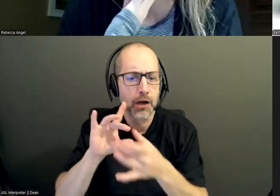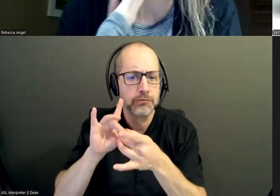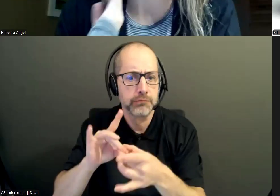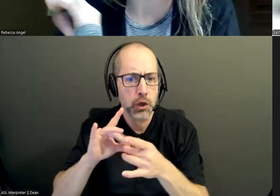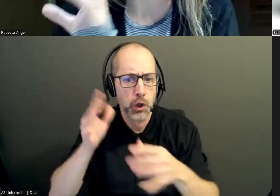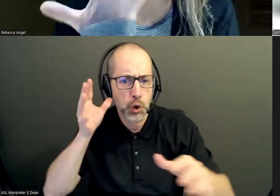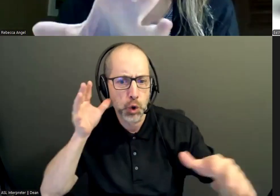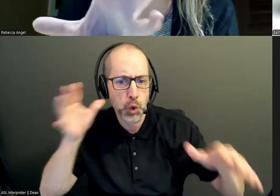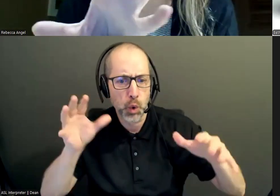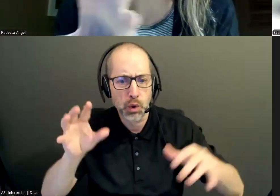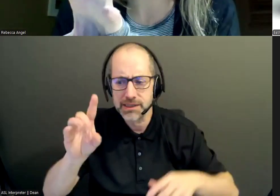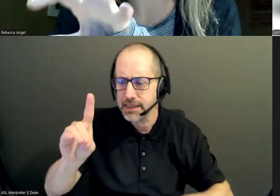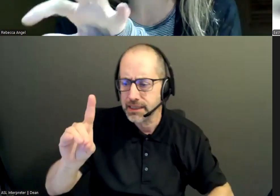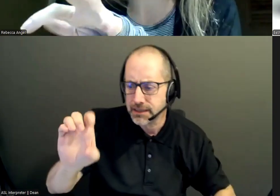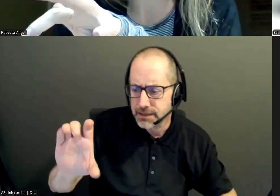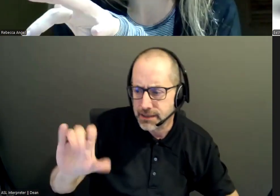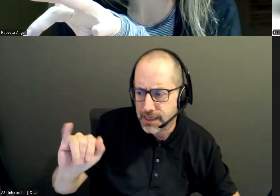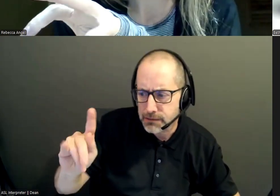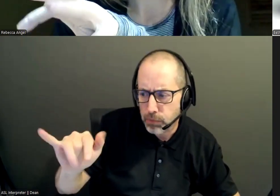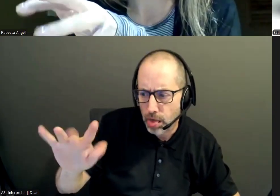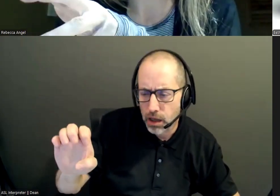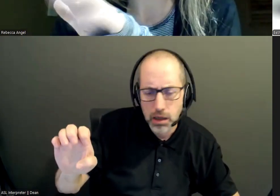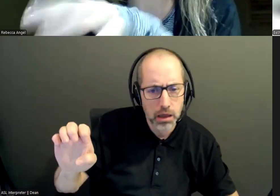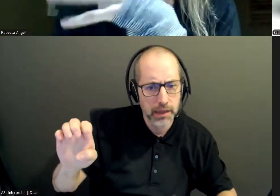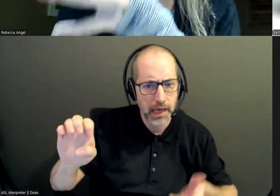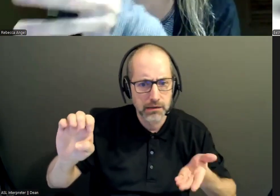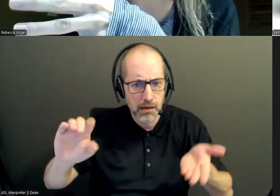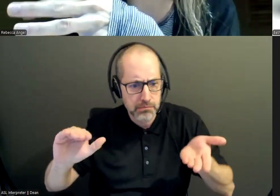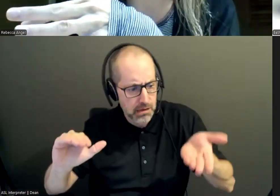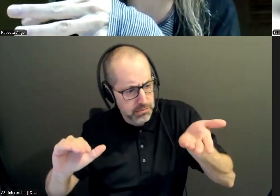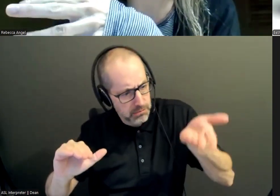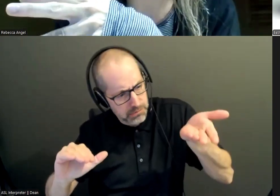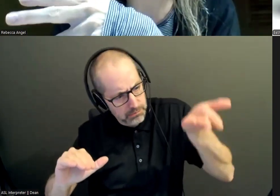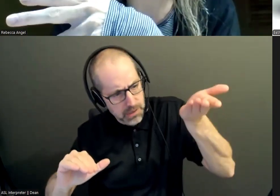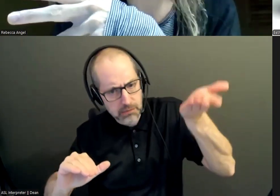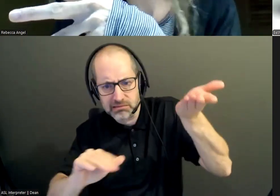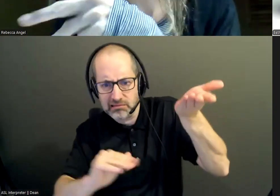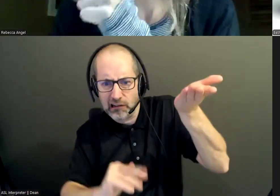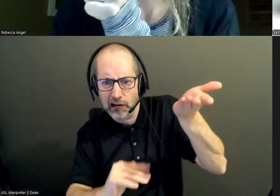decibels. So I know a lot of phones you can install